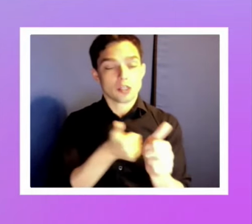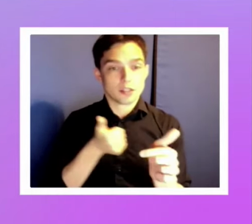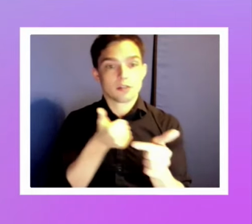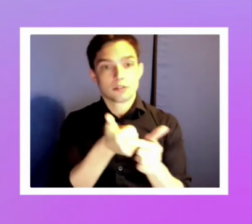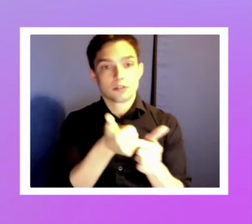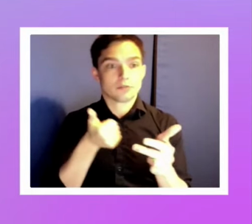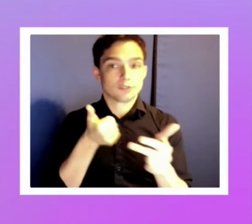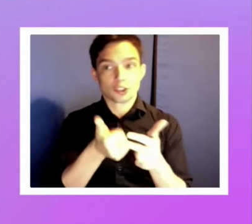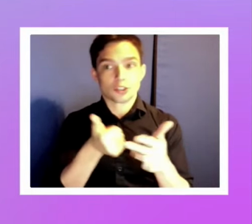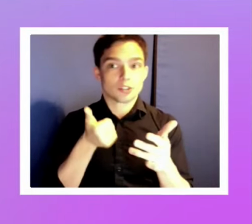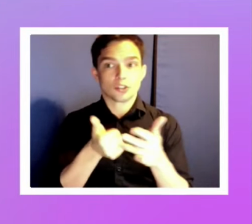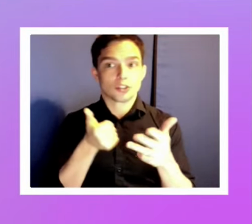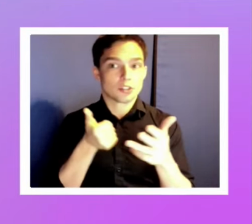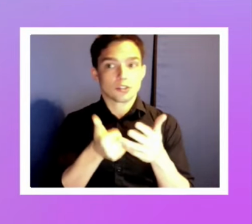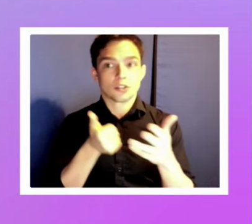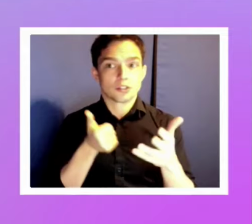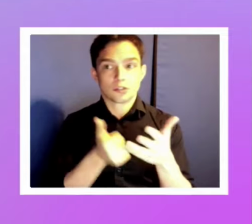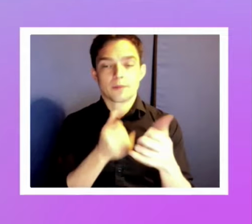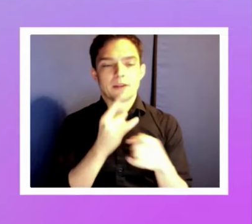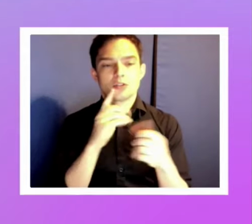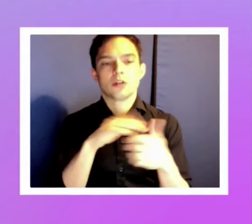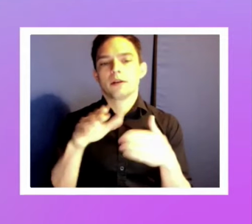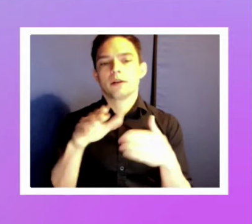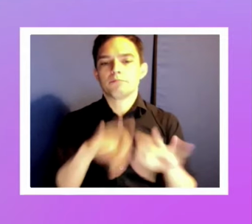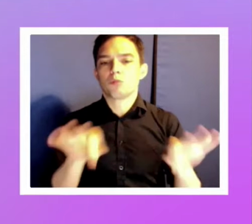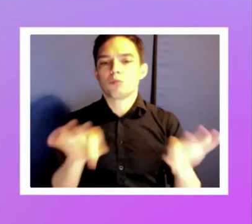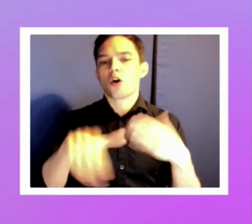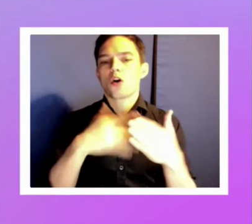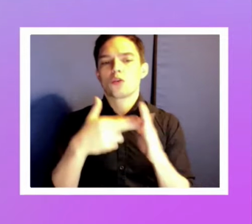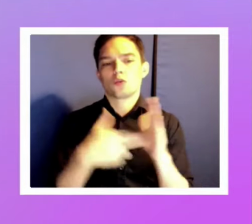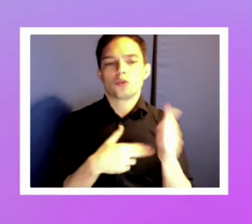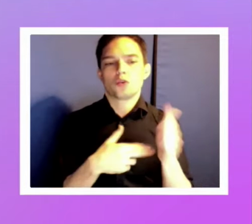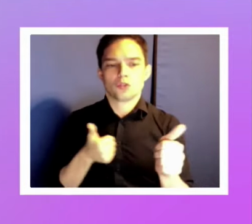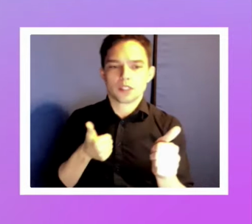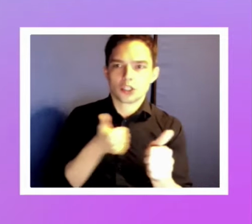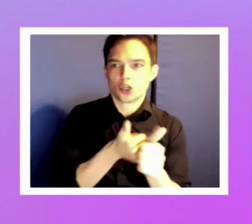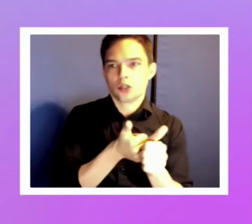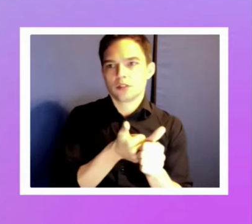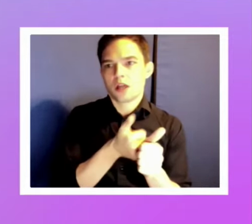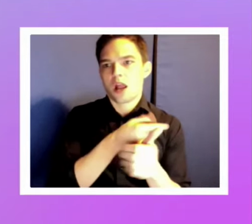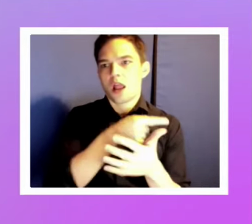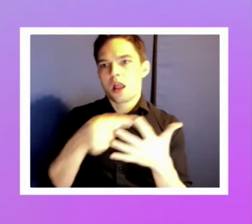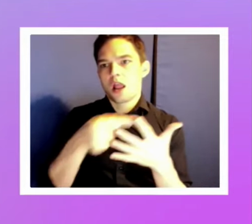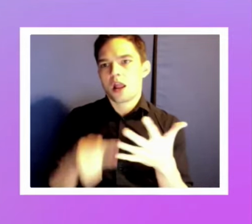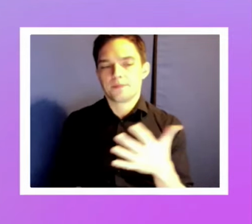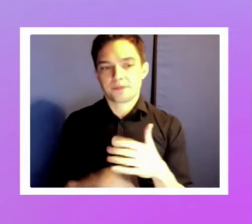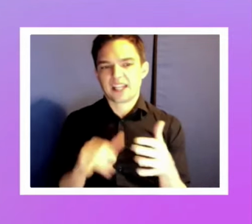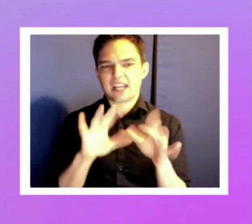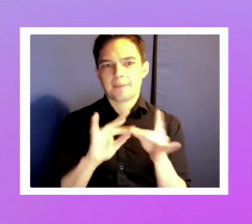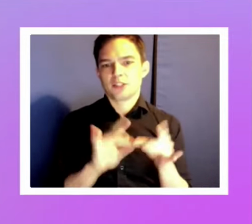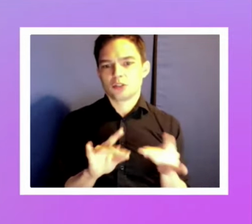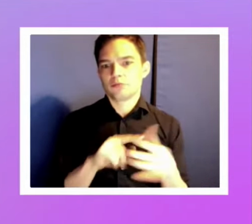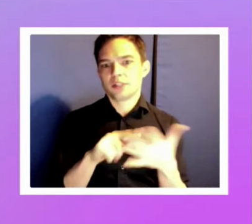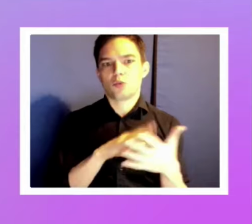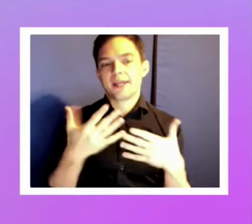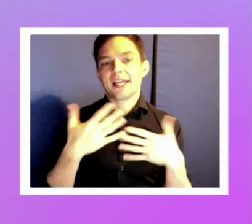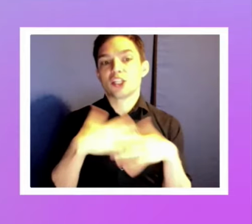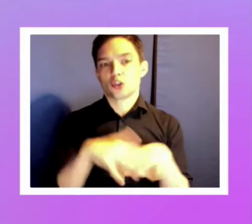for these rules to stay up to date, so that is what we're working on. And like I mentioned, these are going to be